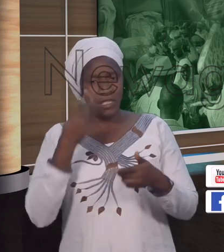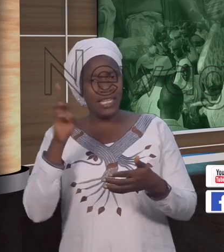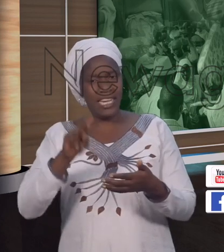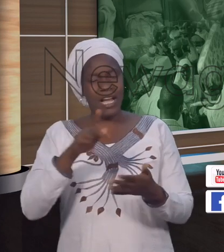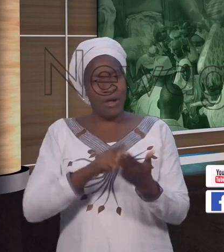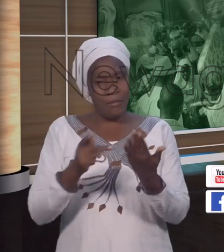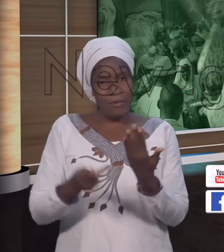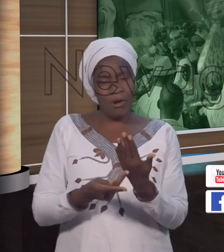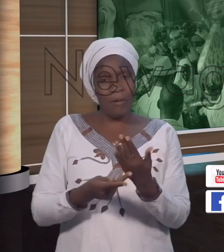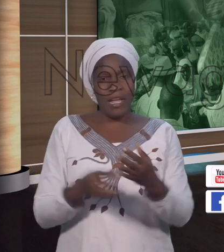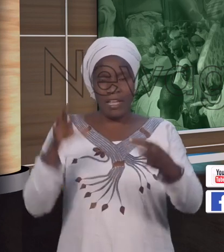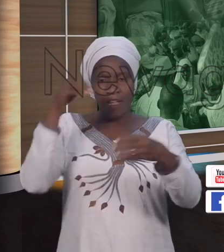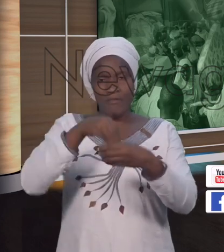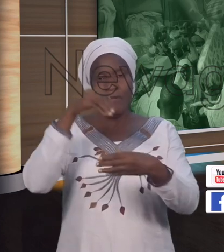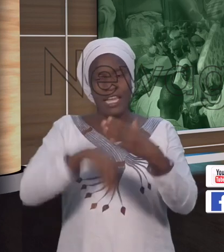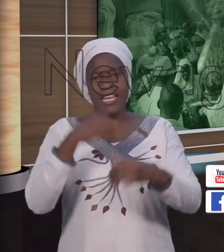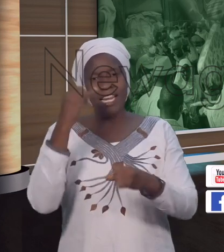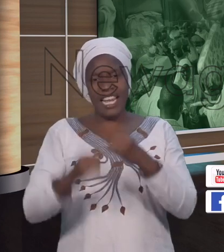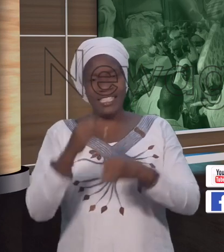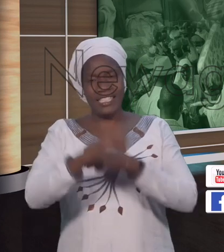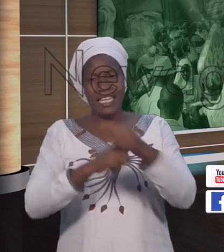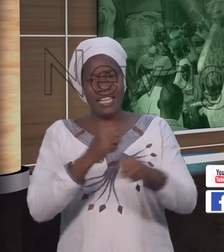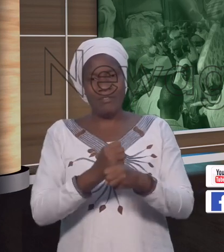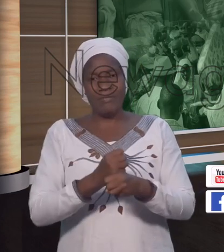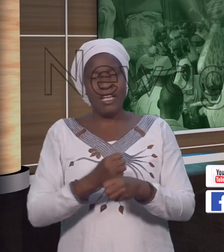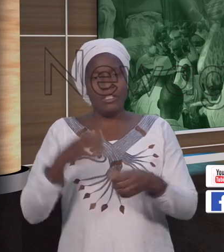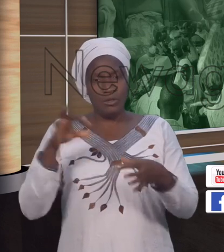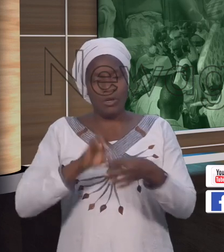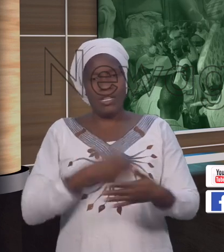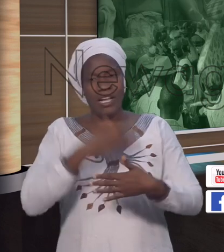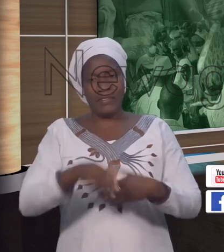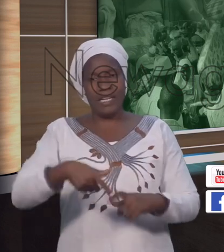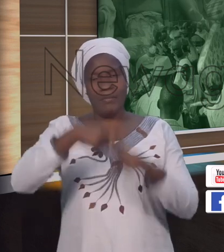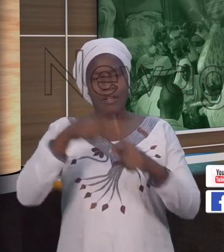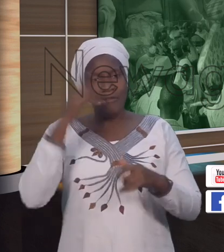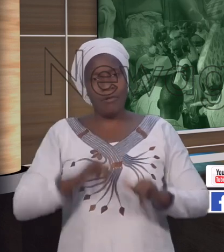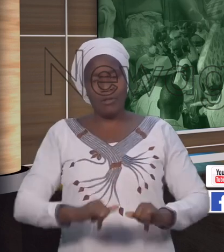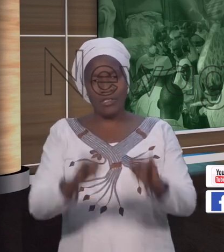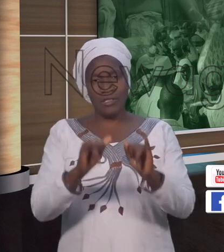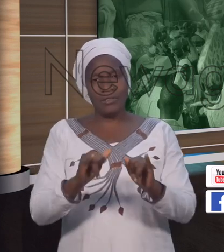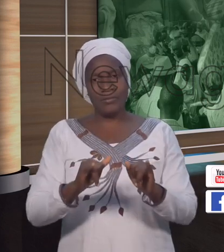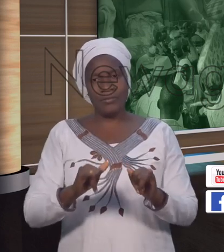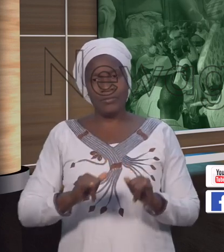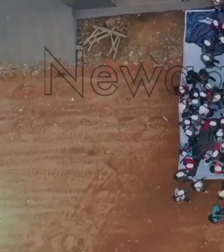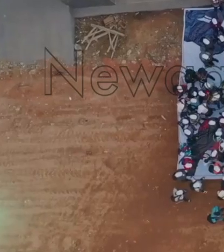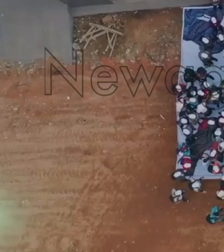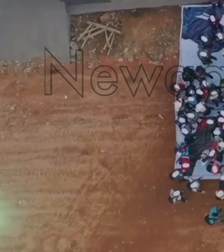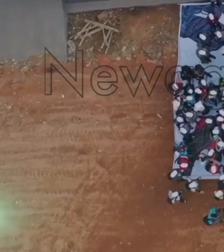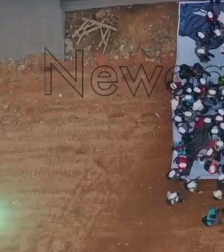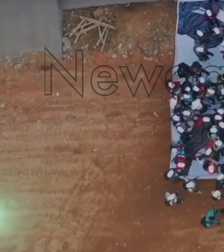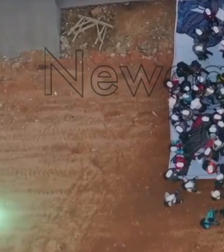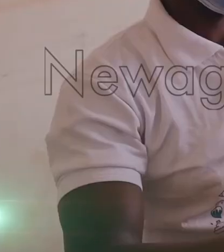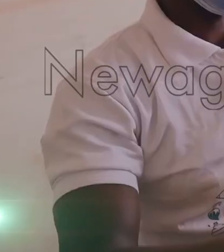see activities they were engaged in towards the end of last year. Join me after the break for details of our program.